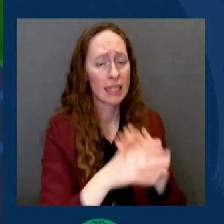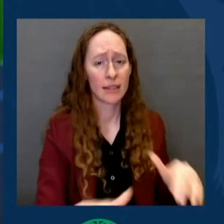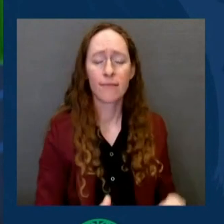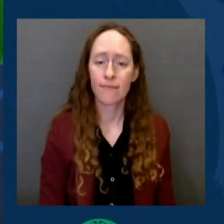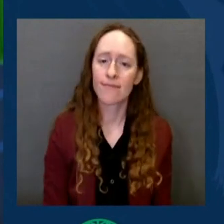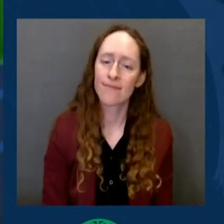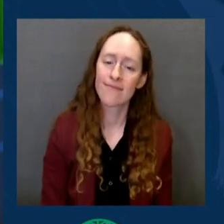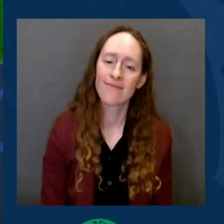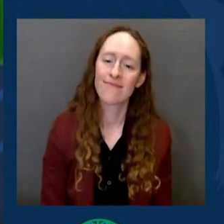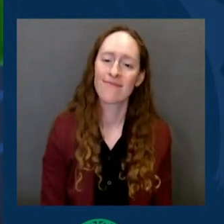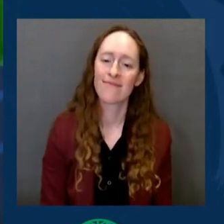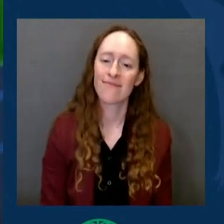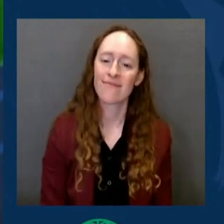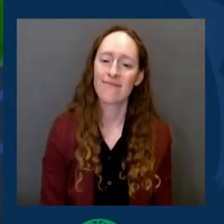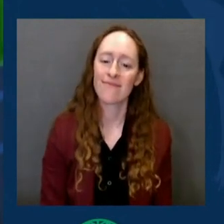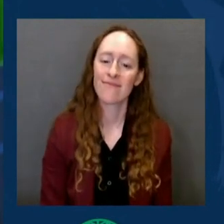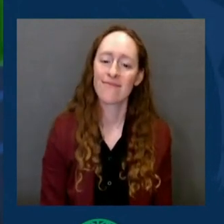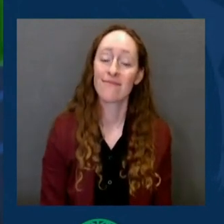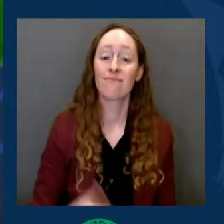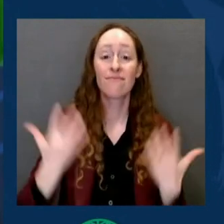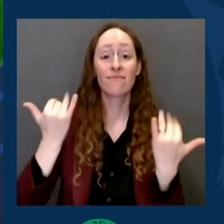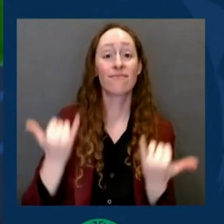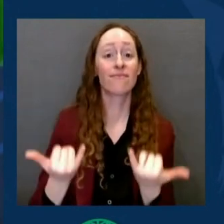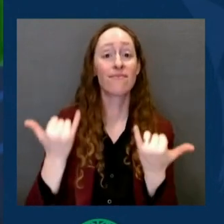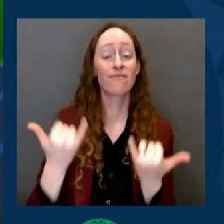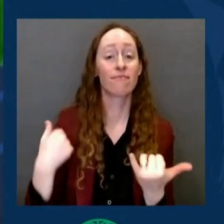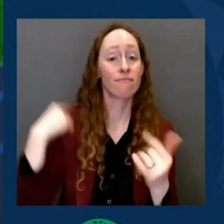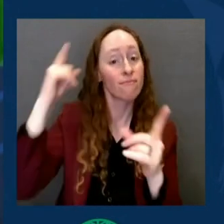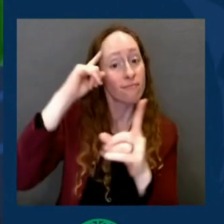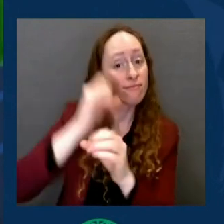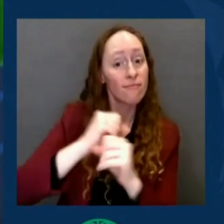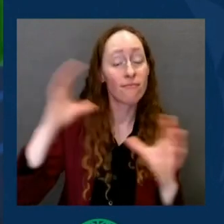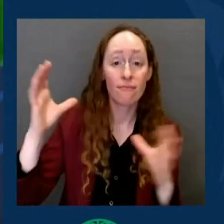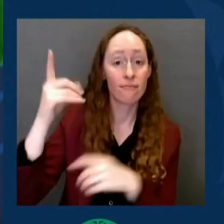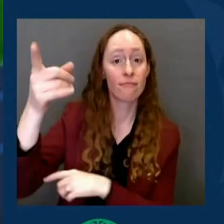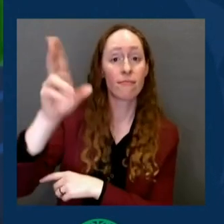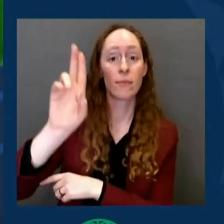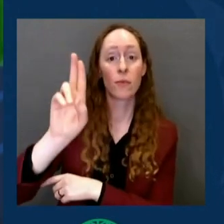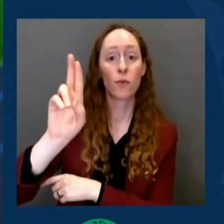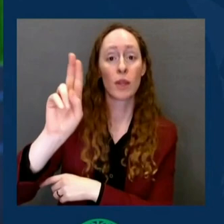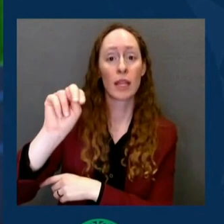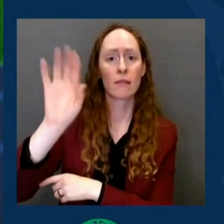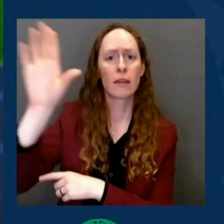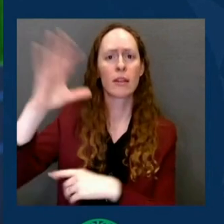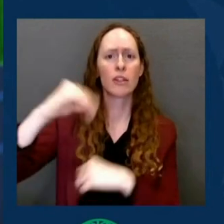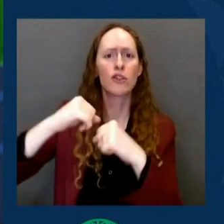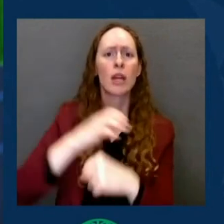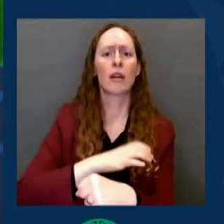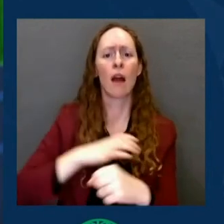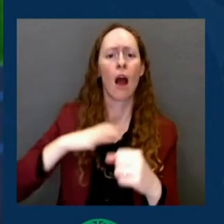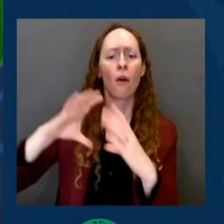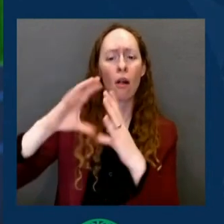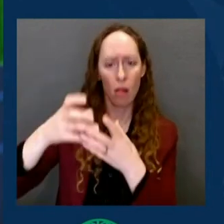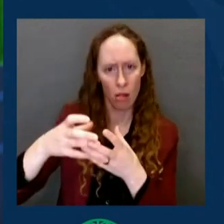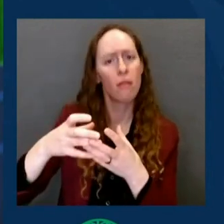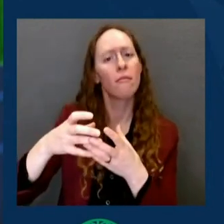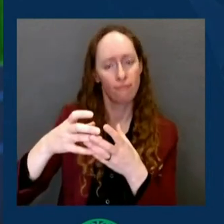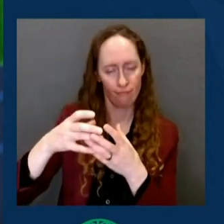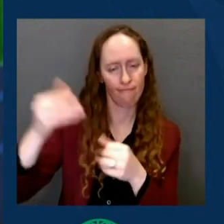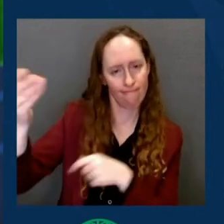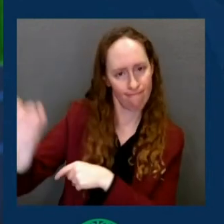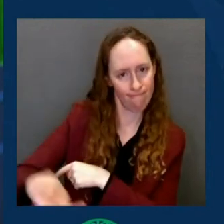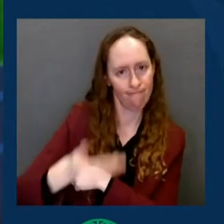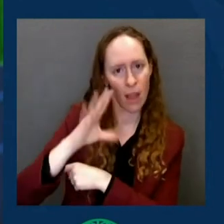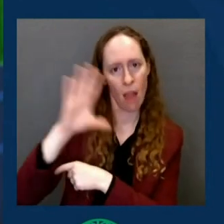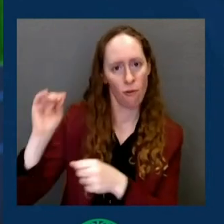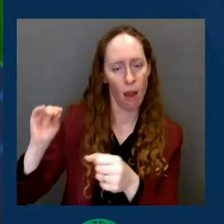in Africa in the framework of the collective security mechanism that is in the UN